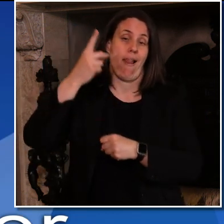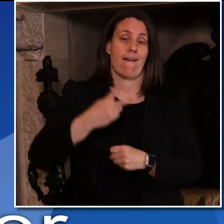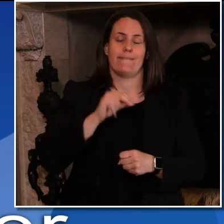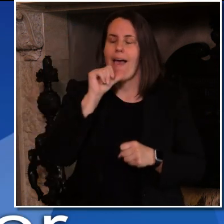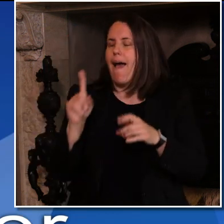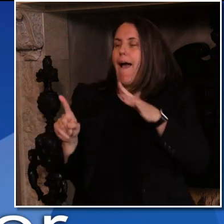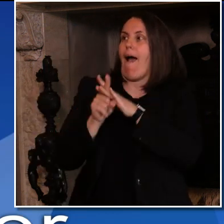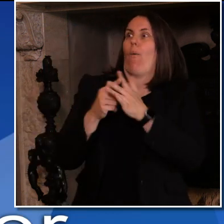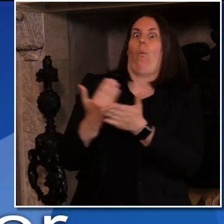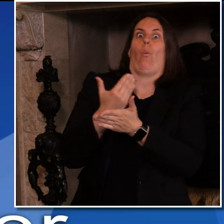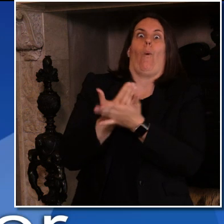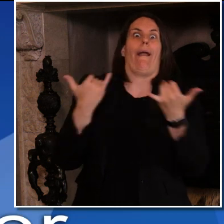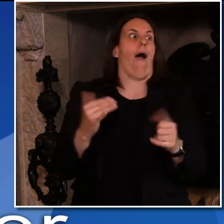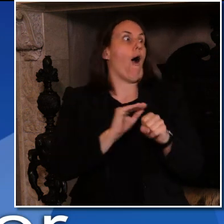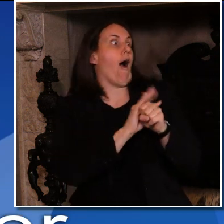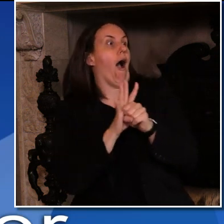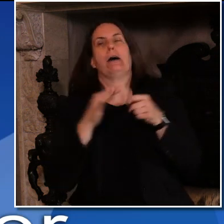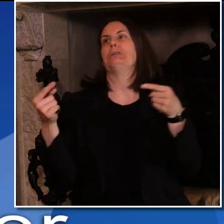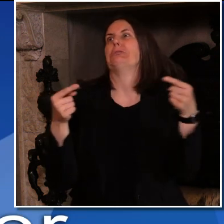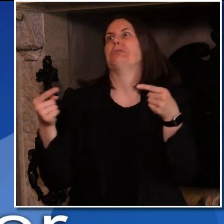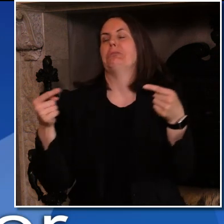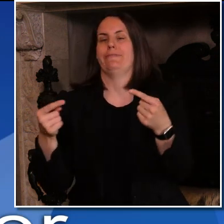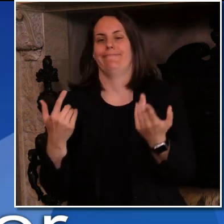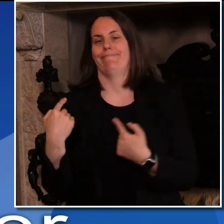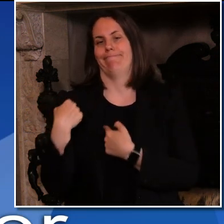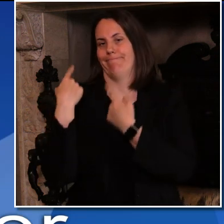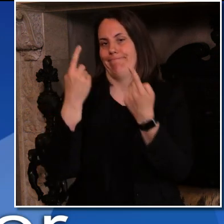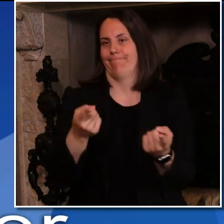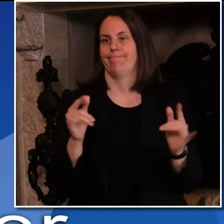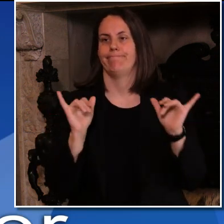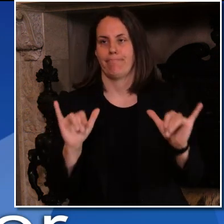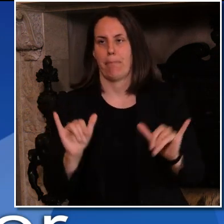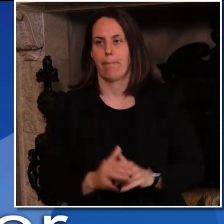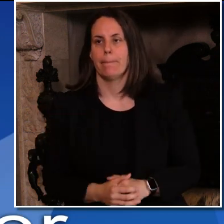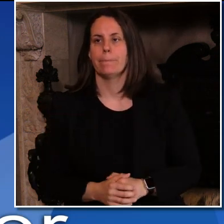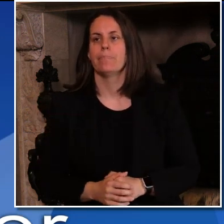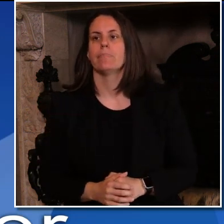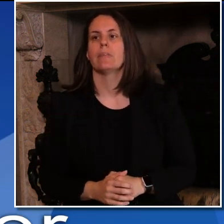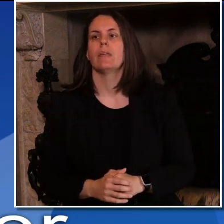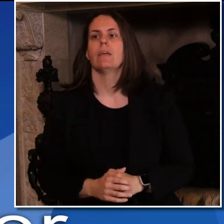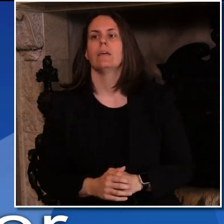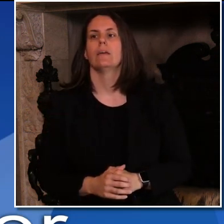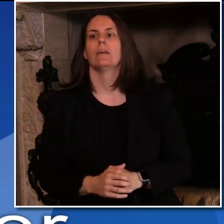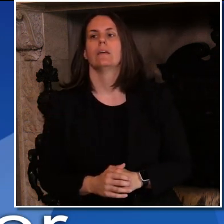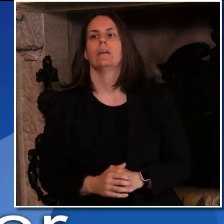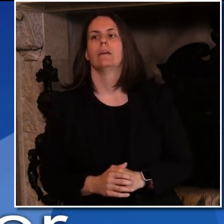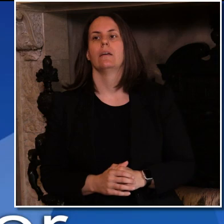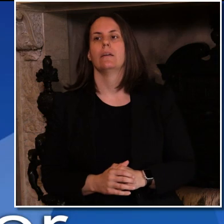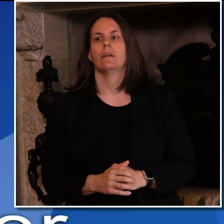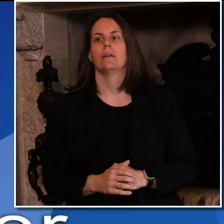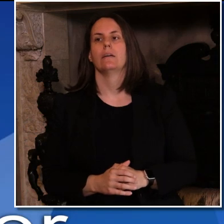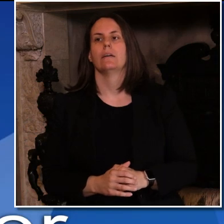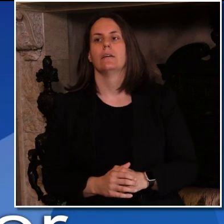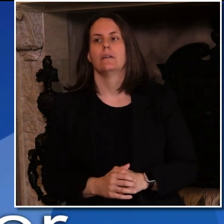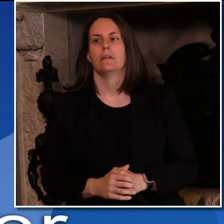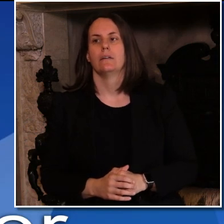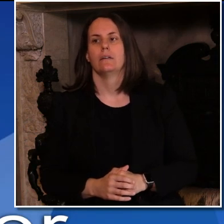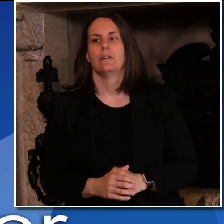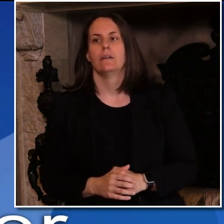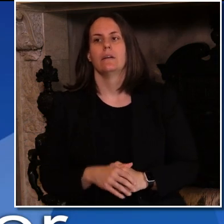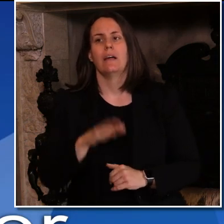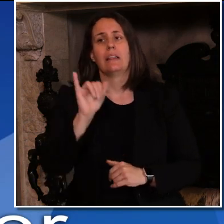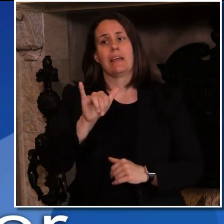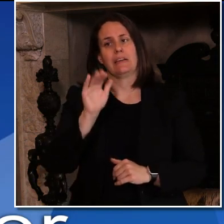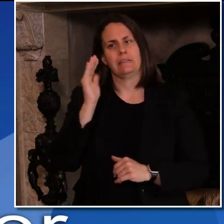these conflicts have impacted you governing, as well as the citizens of Wisconsin and you